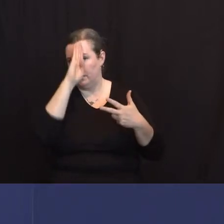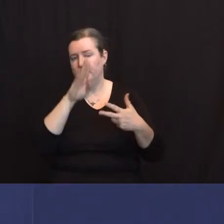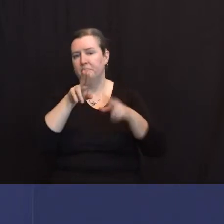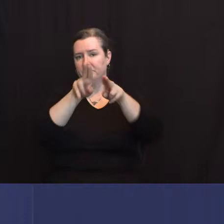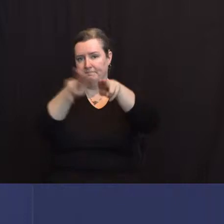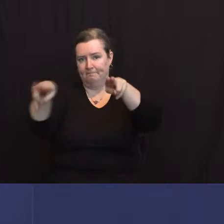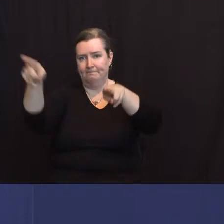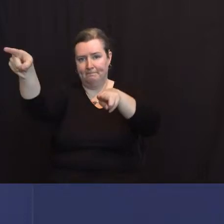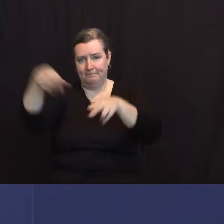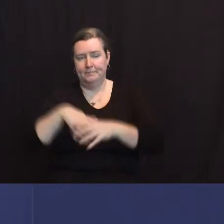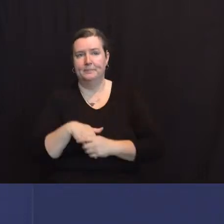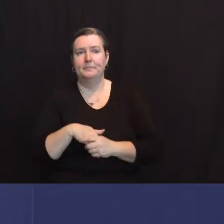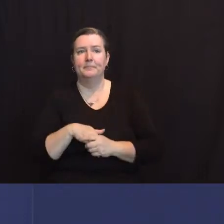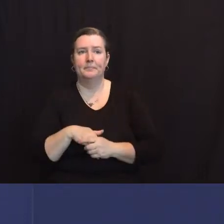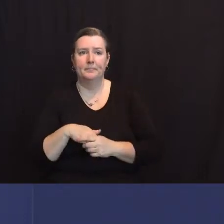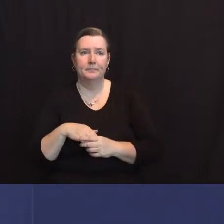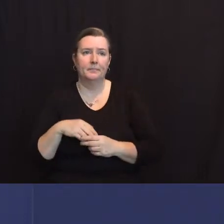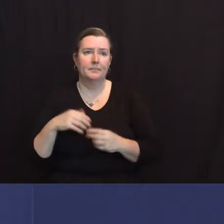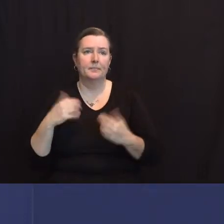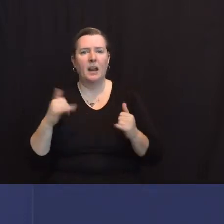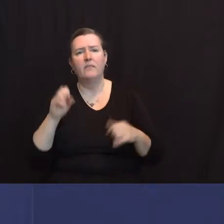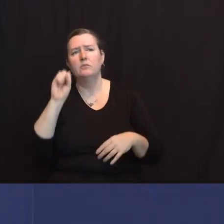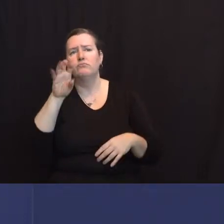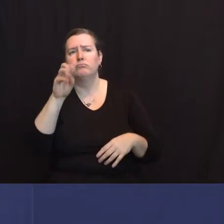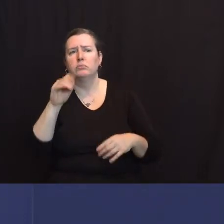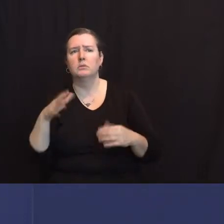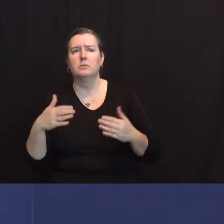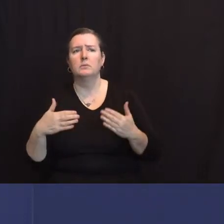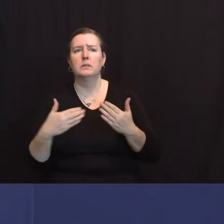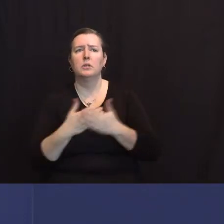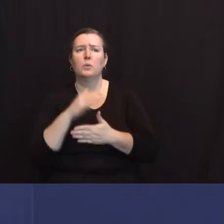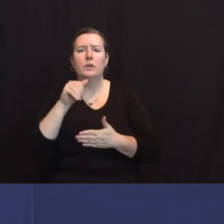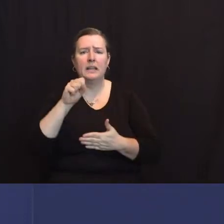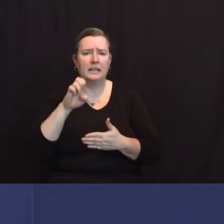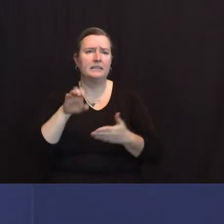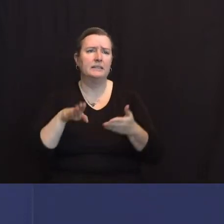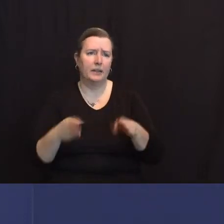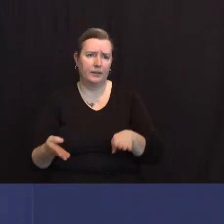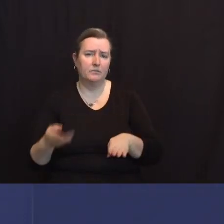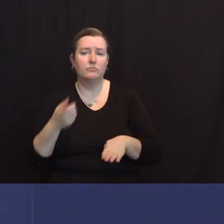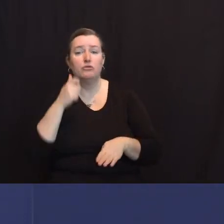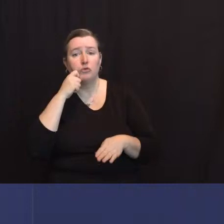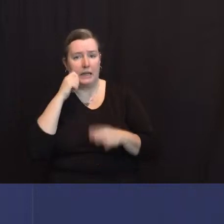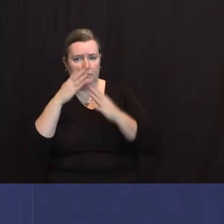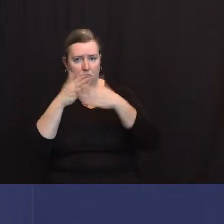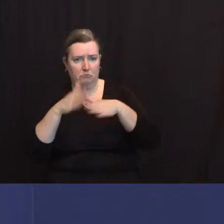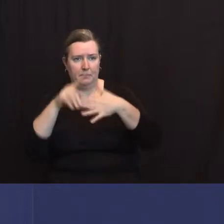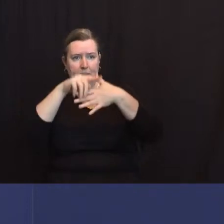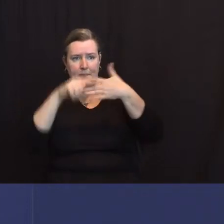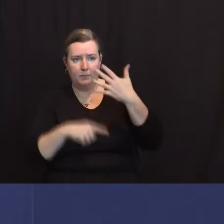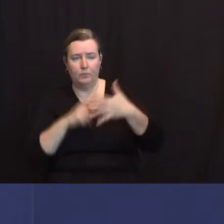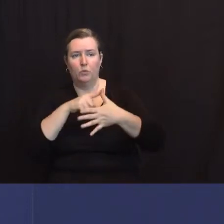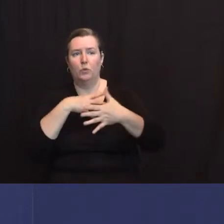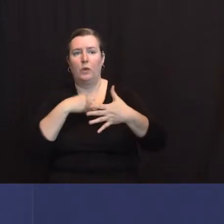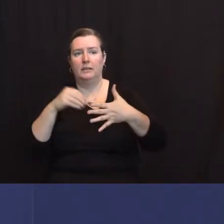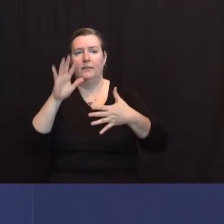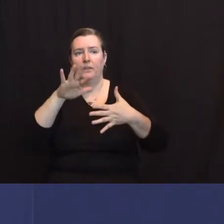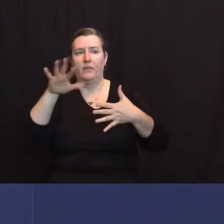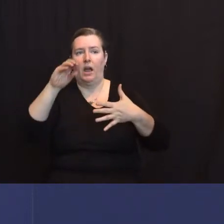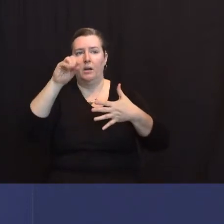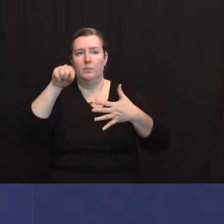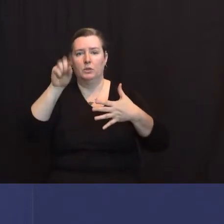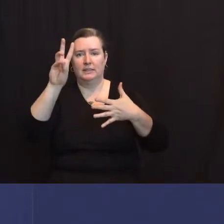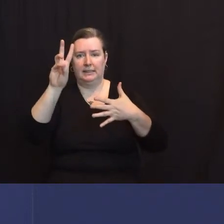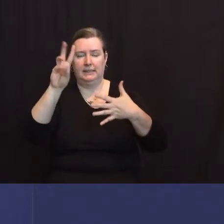new cases and deaths in terms of race and ethnicity. Our deaths are white, 55.6%,